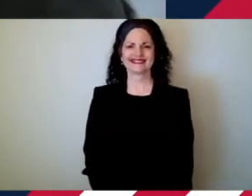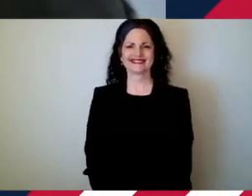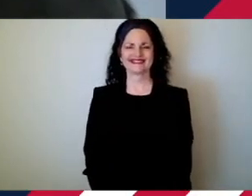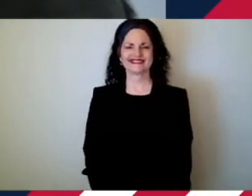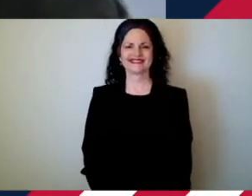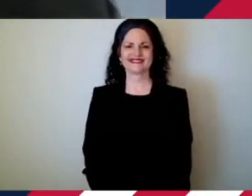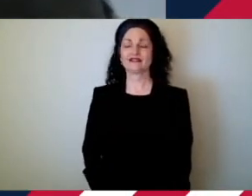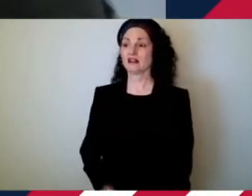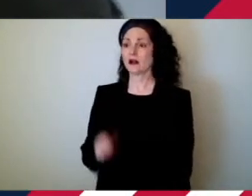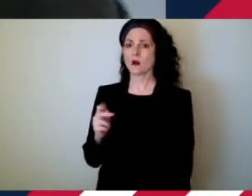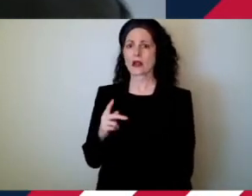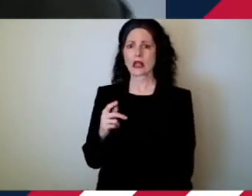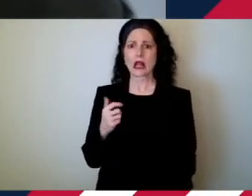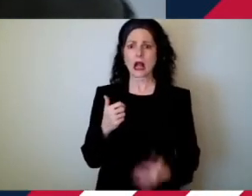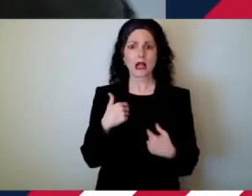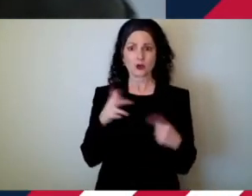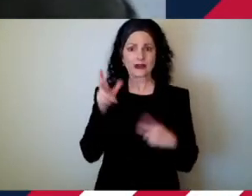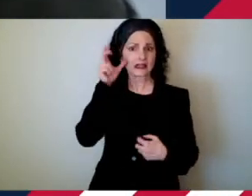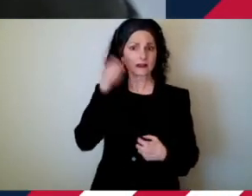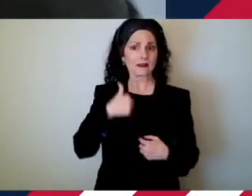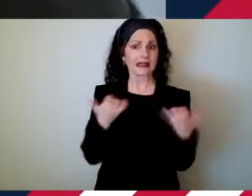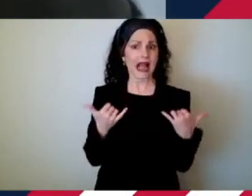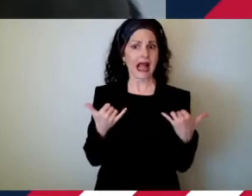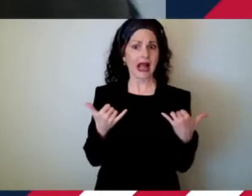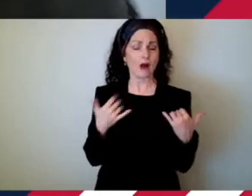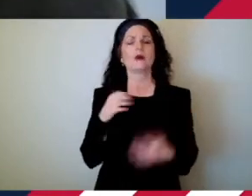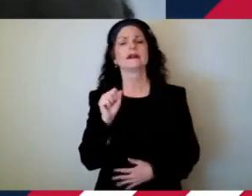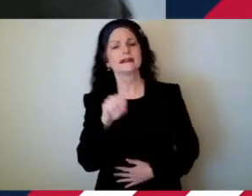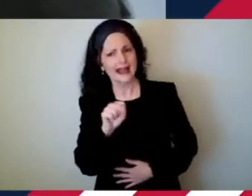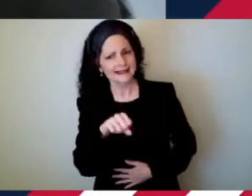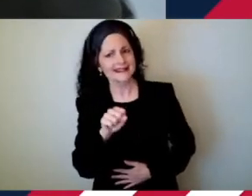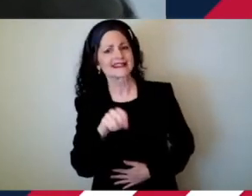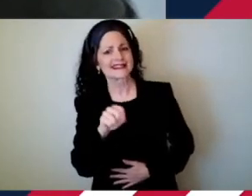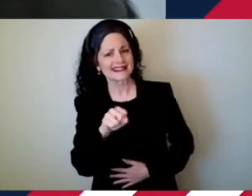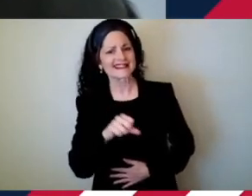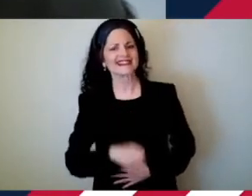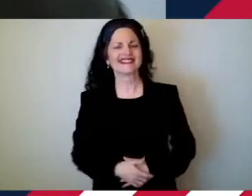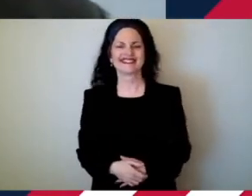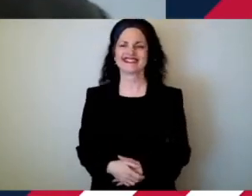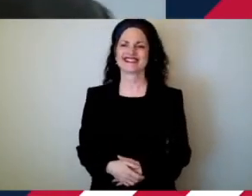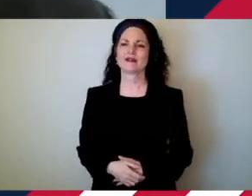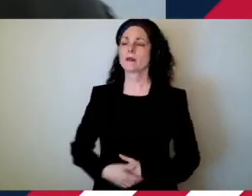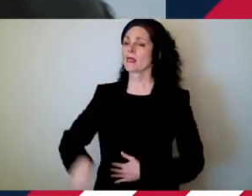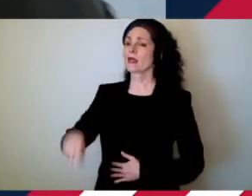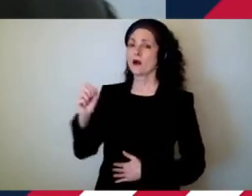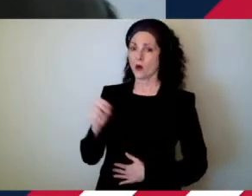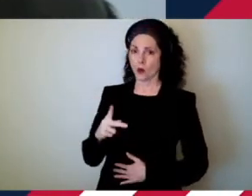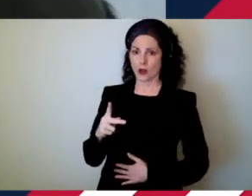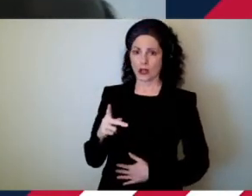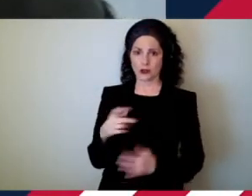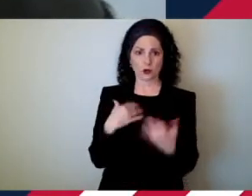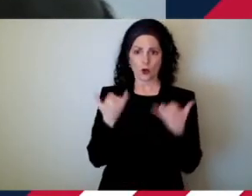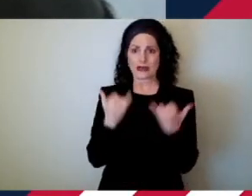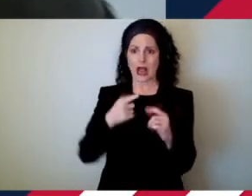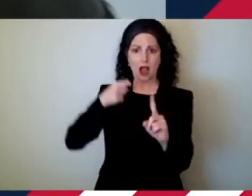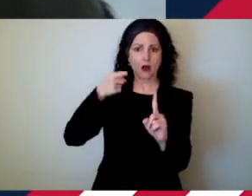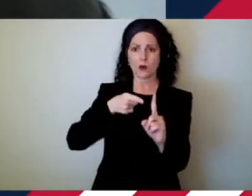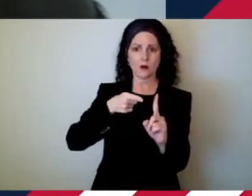Am I unmuted? Yes. All right, so the issue now is